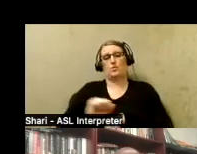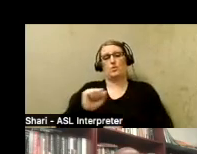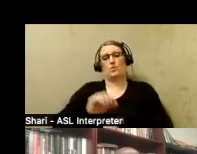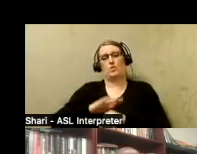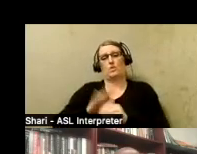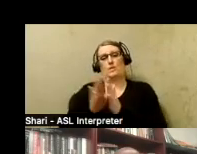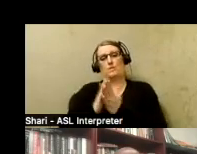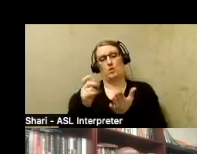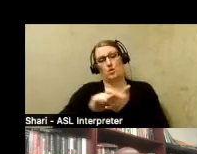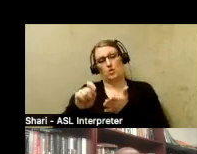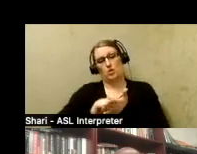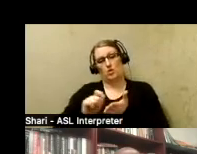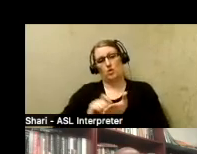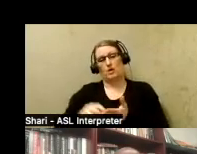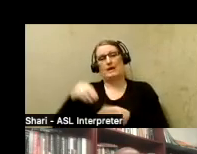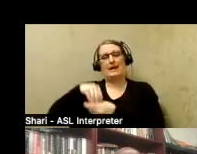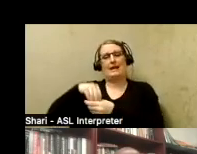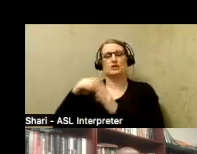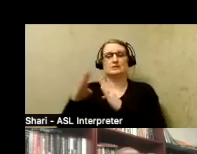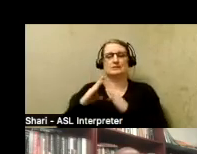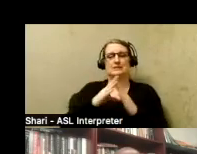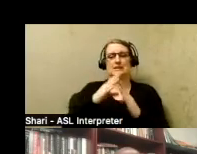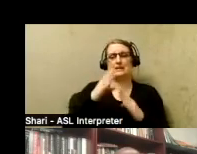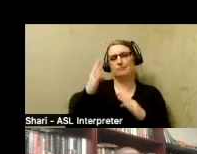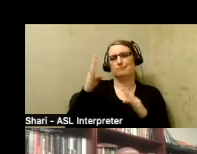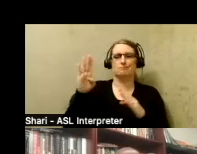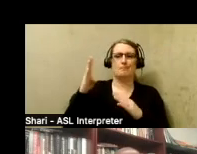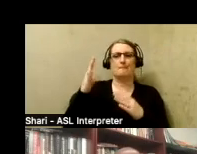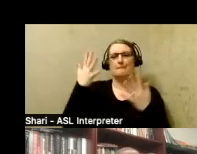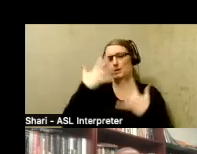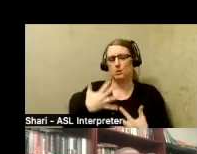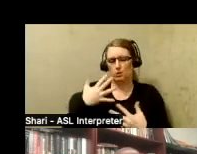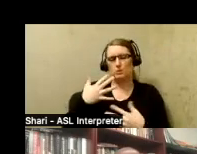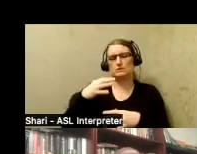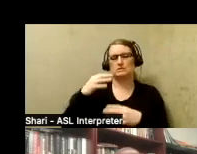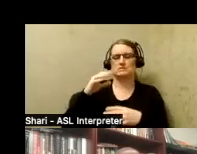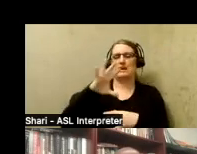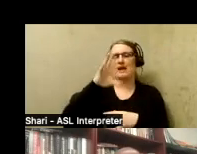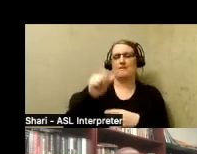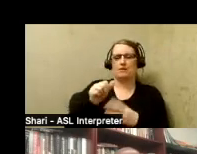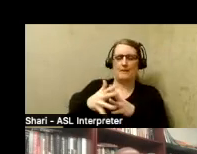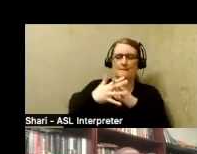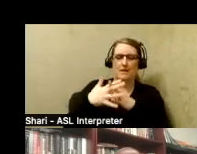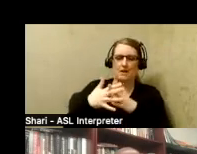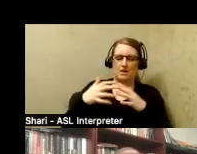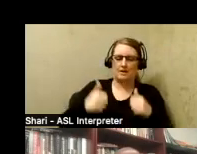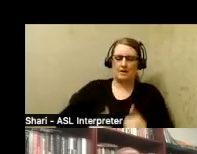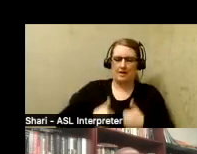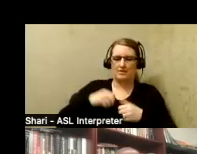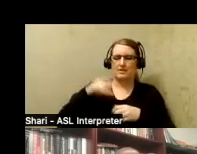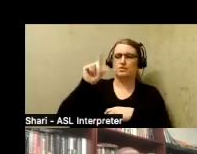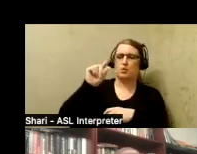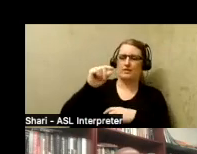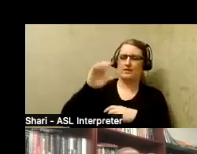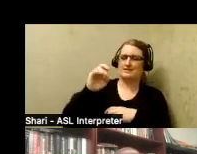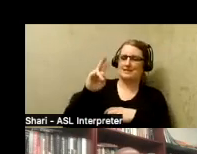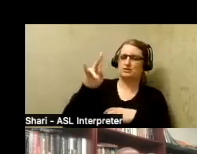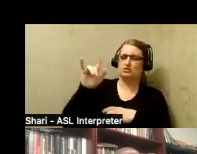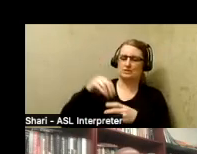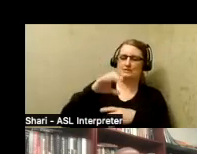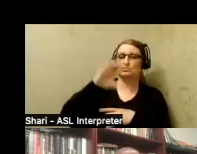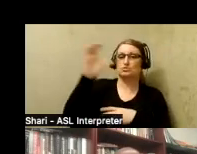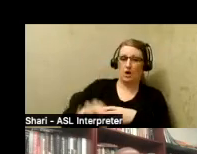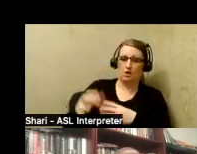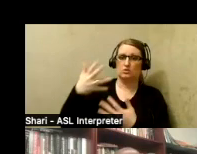City Blues, African-American Mental Health and the Urban Crisis in 20th Century Chicago, which examines how social